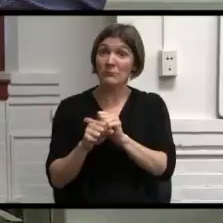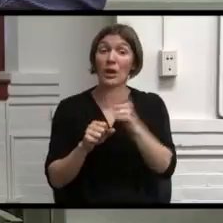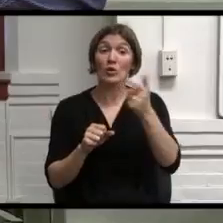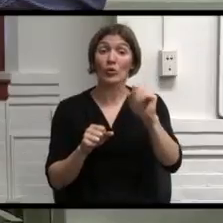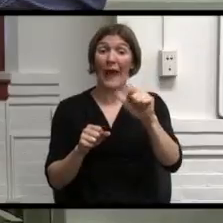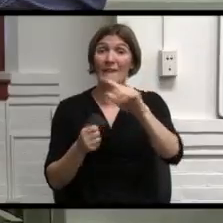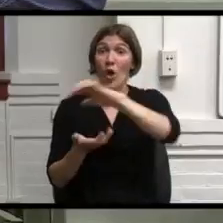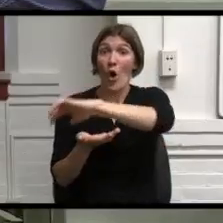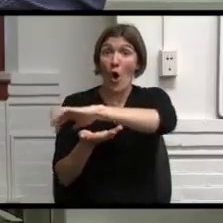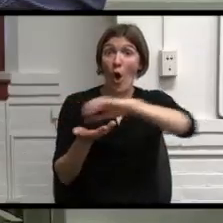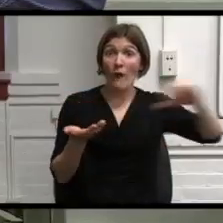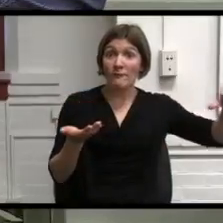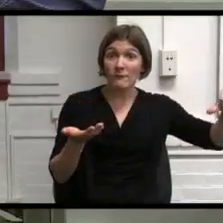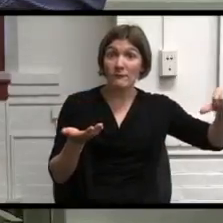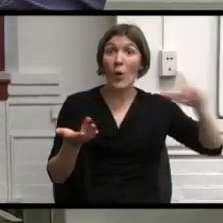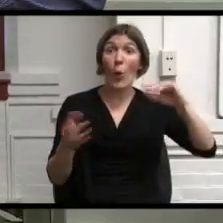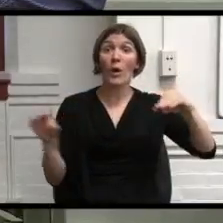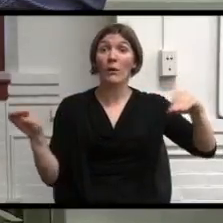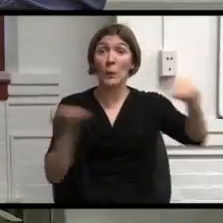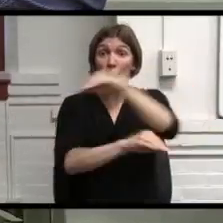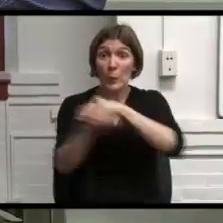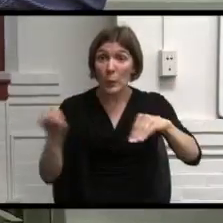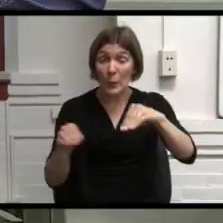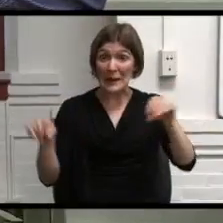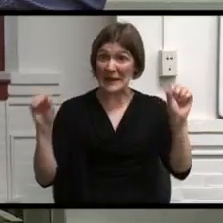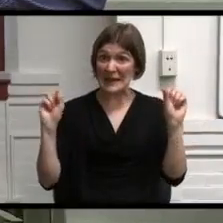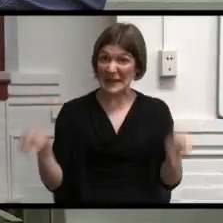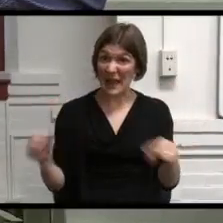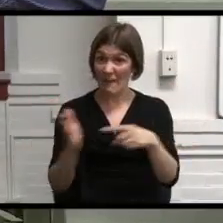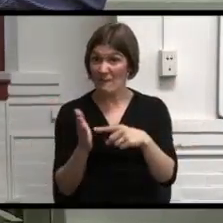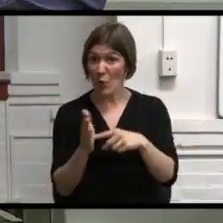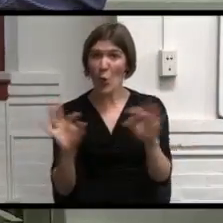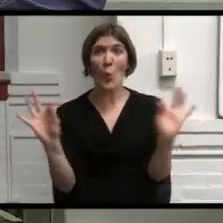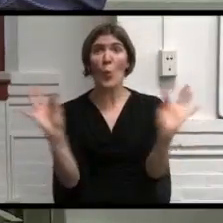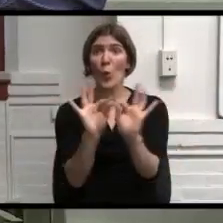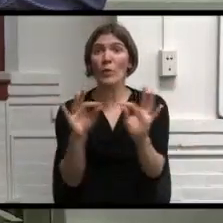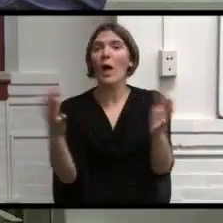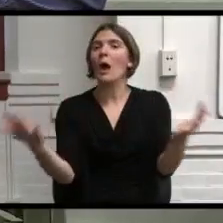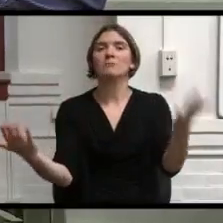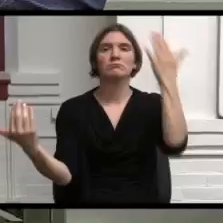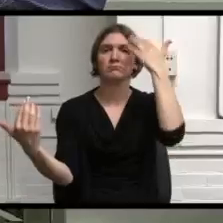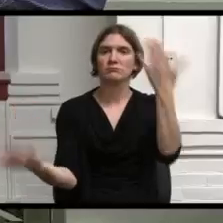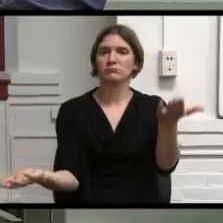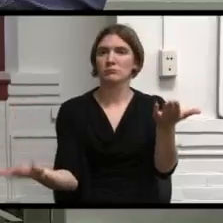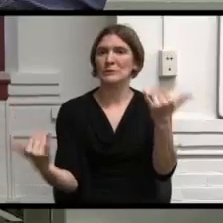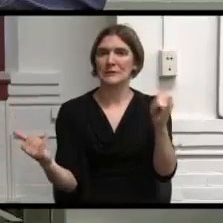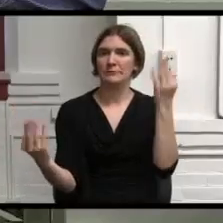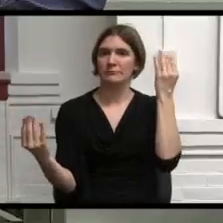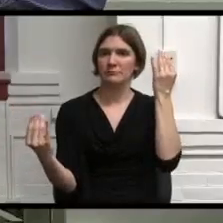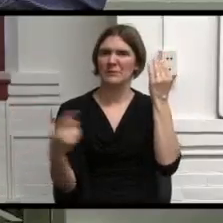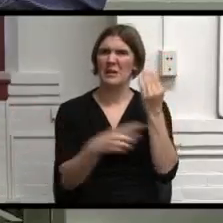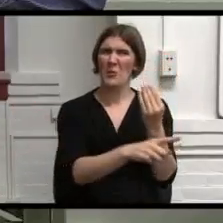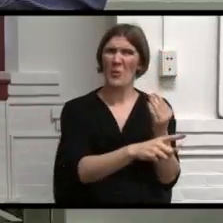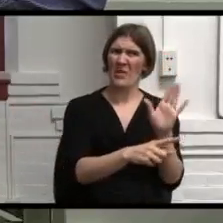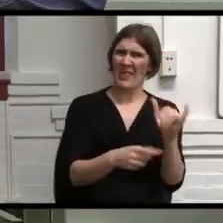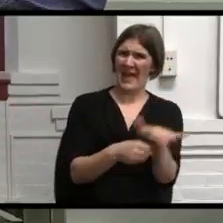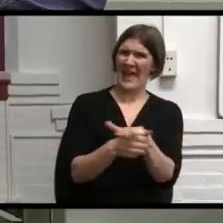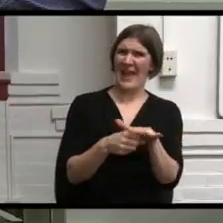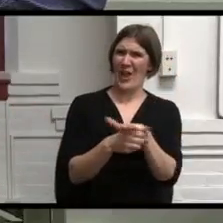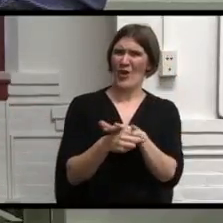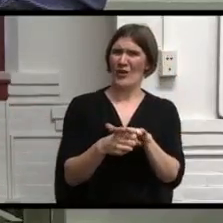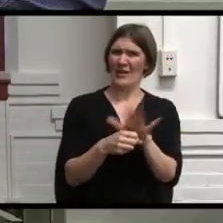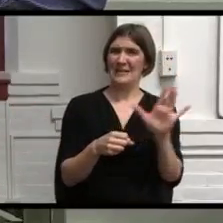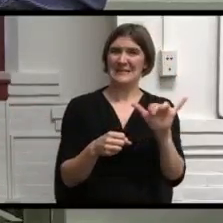gravel or just rearranging the gravel on site? There's all sorts of those questions that still need to be figured out and planned. that area is like a funnel, because